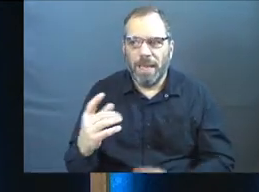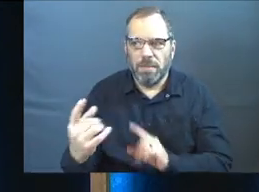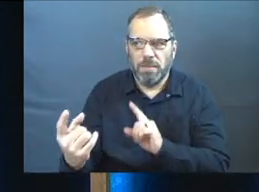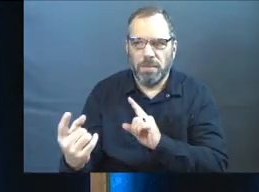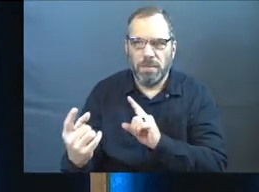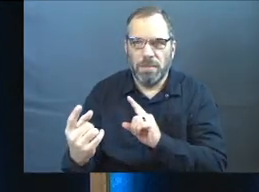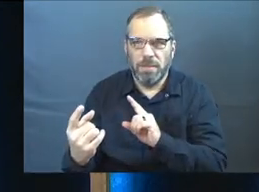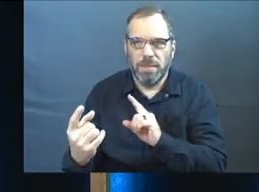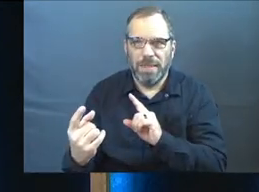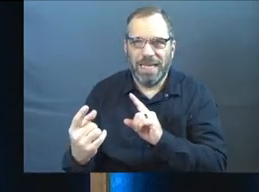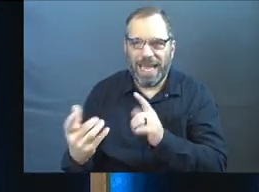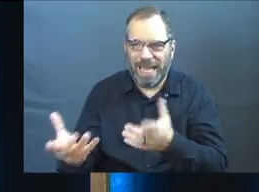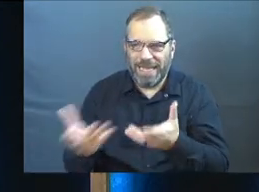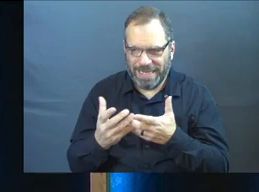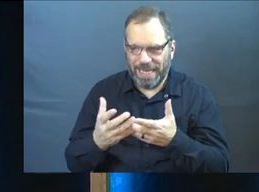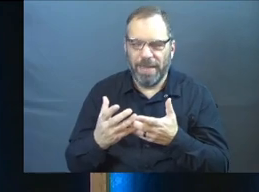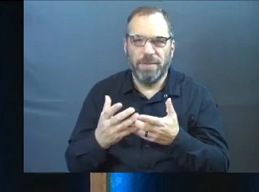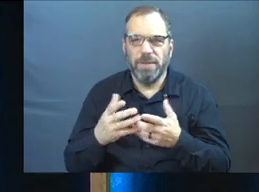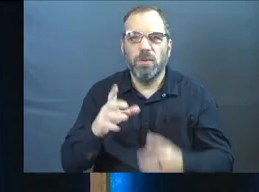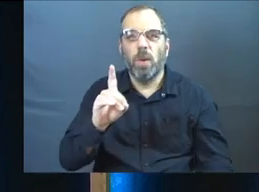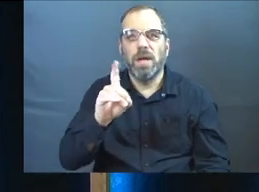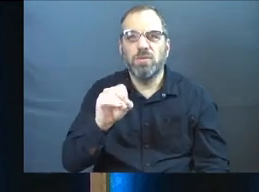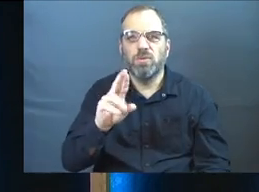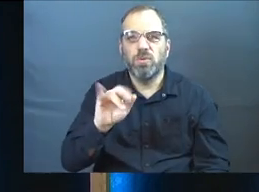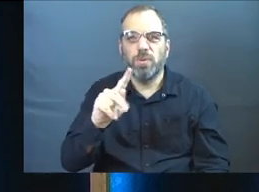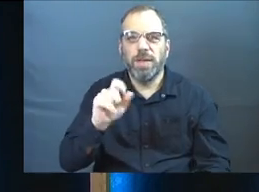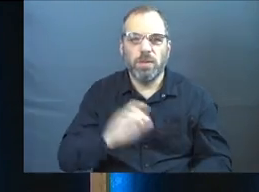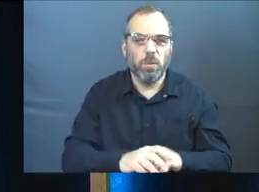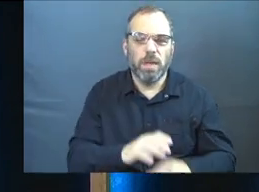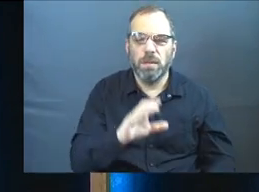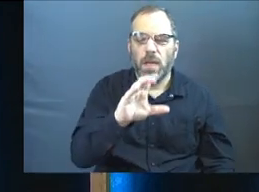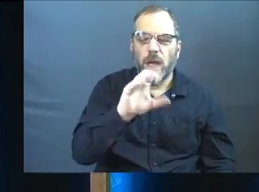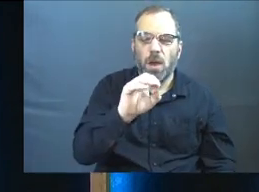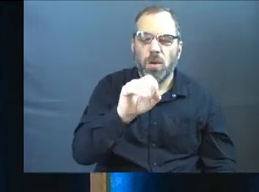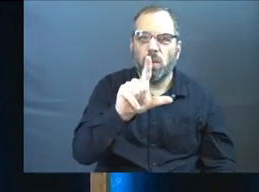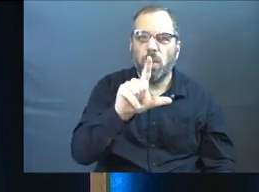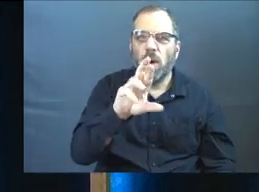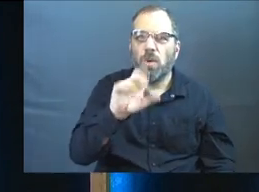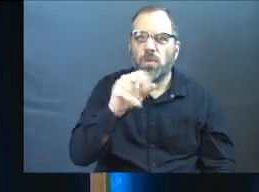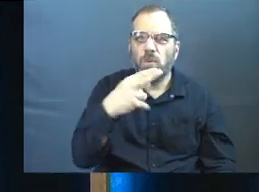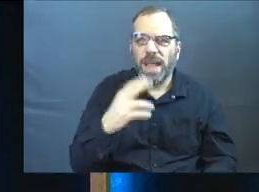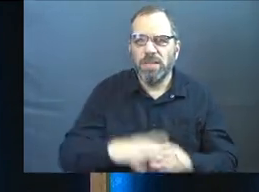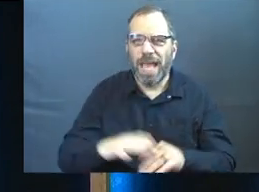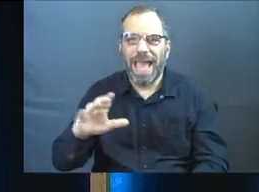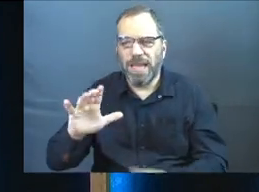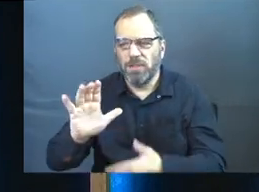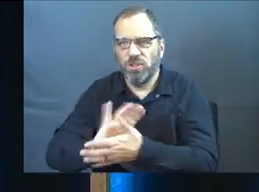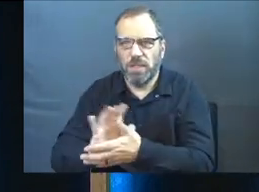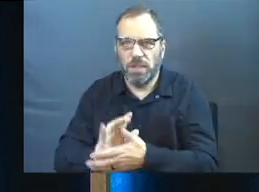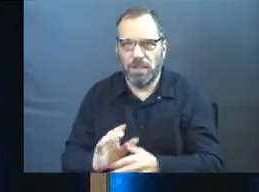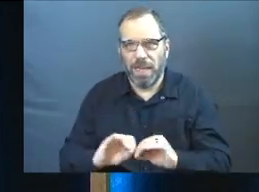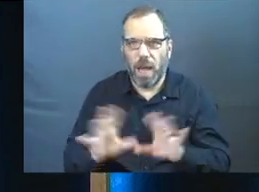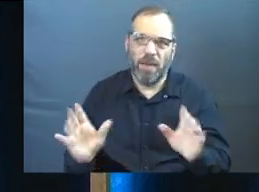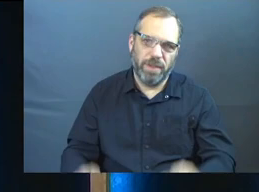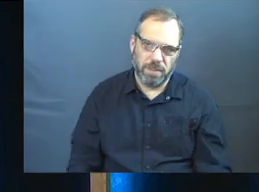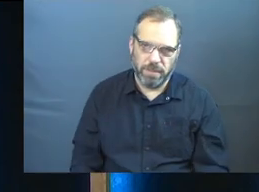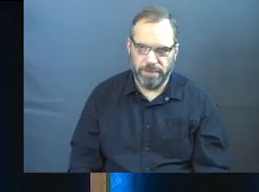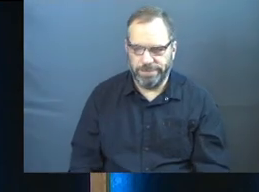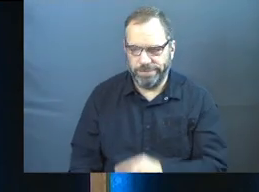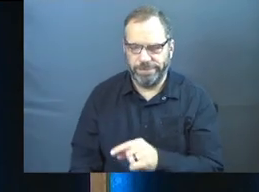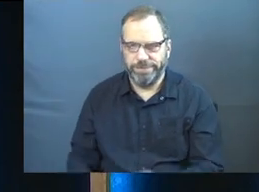two bowls of Doritos and one was Cool Ranch and one was nacho cheese. There's only one clear answer,